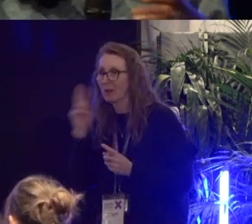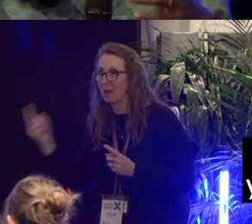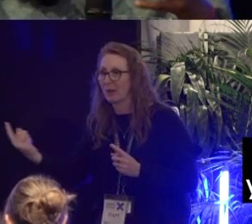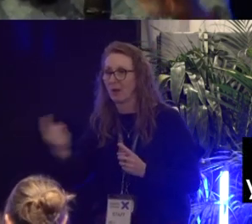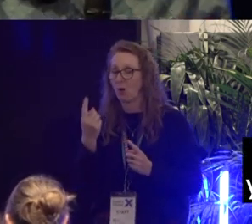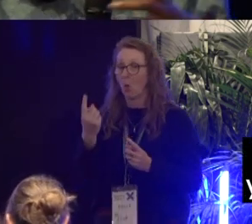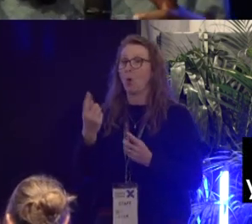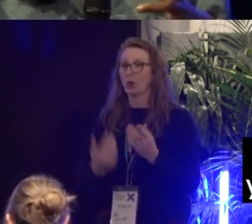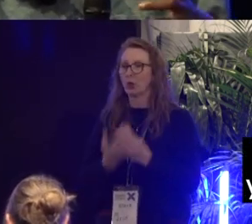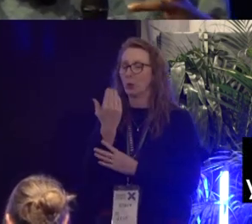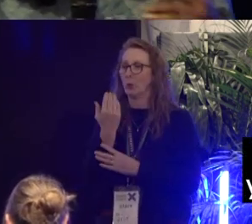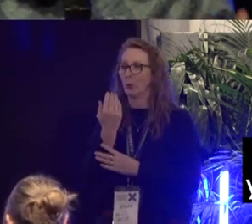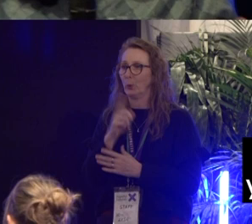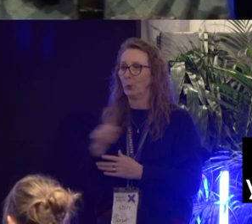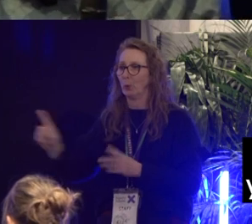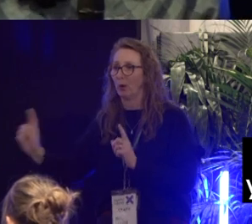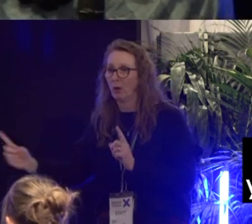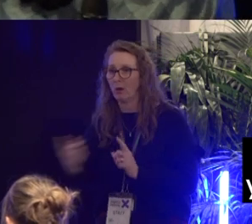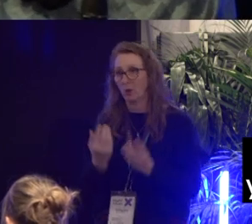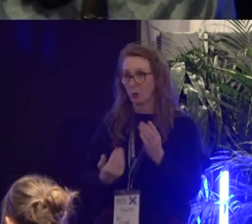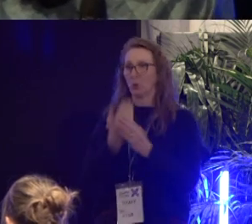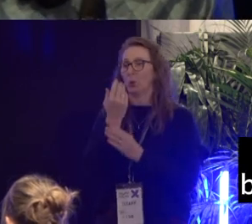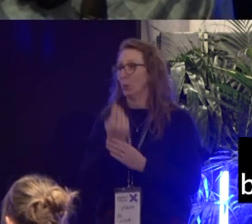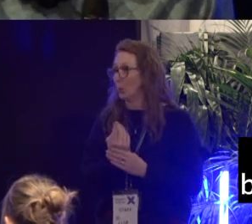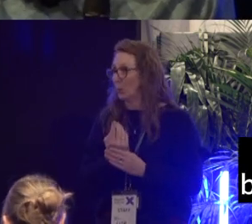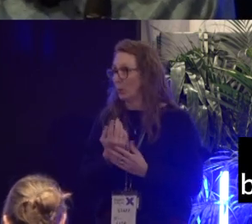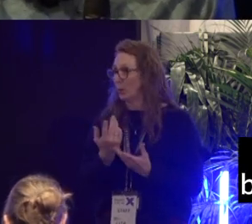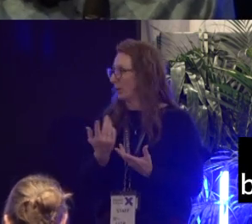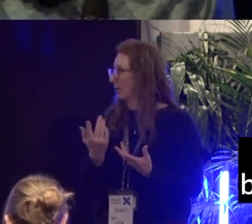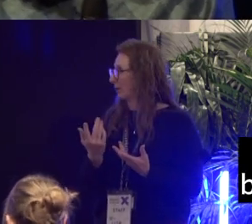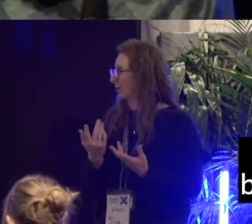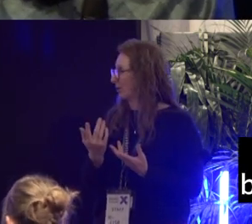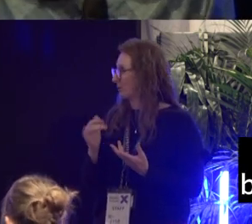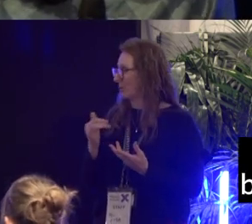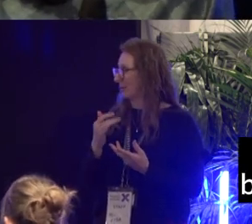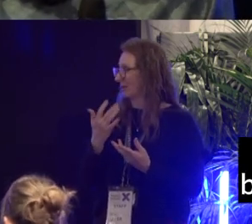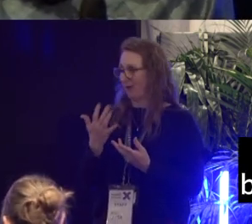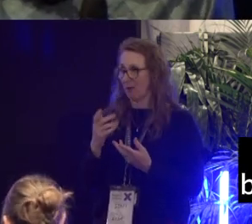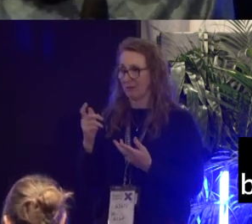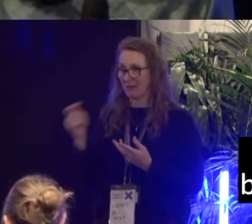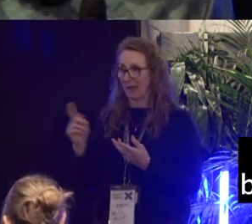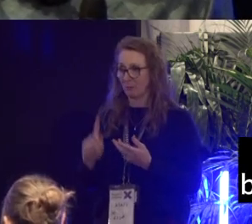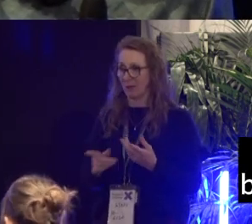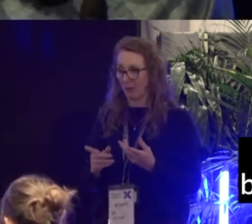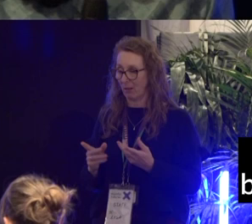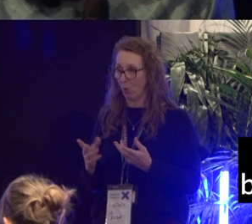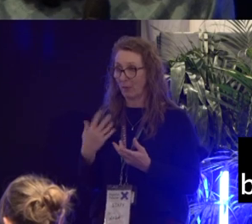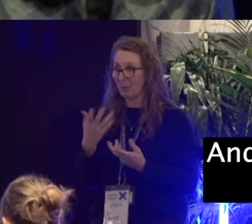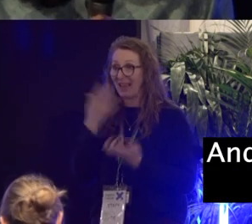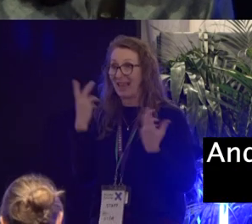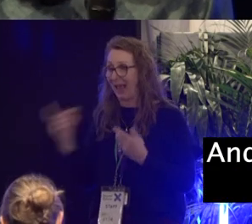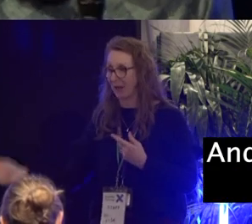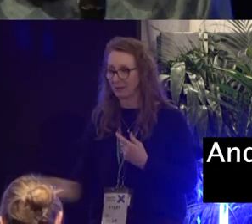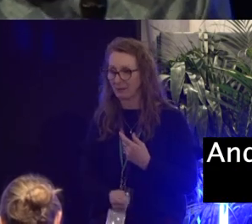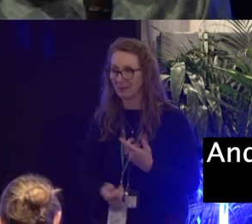again. But also by doing that, you're gonna bring in, I don't know, 5-10 other people, or bring in a cat into the whole situation,